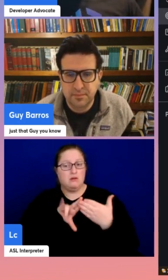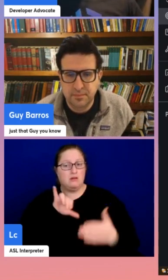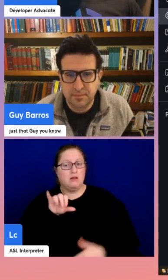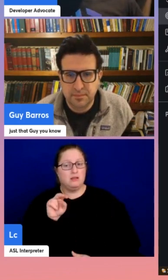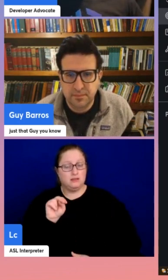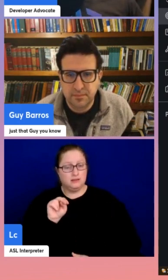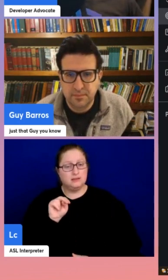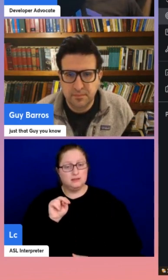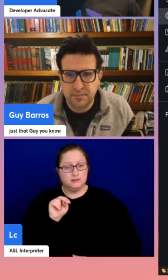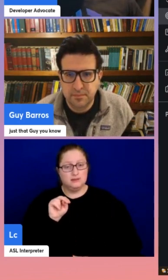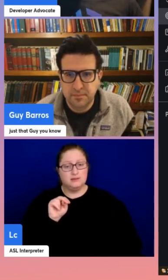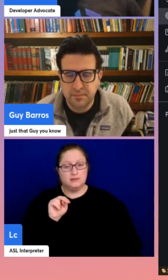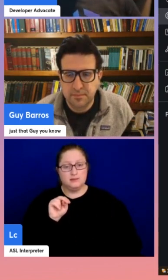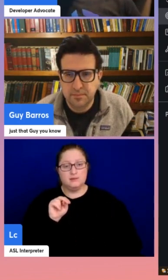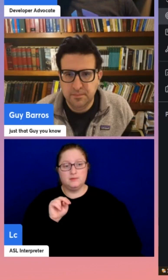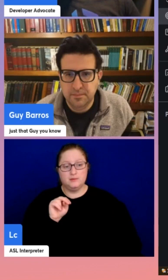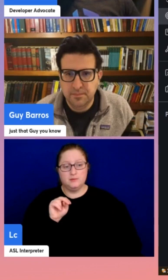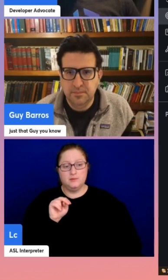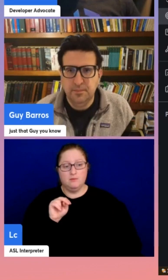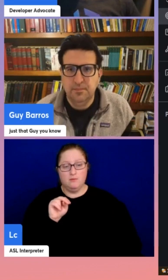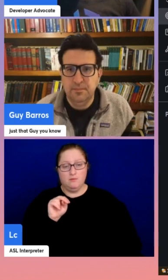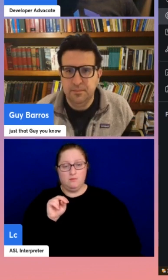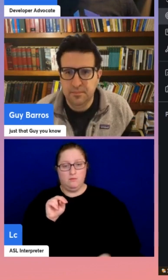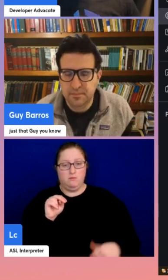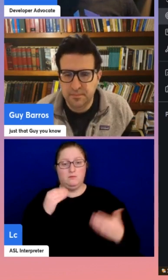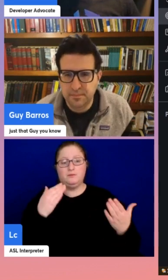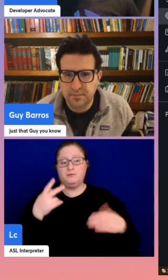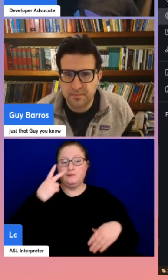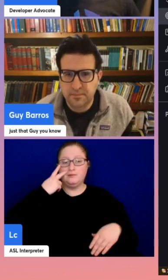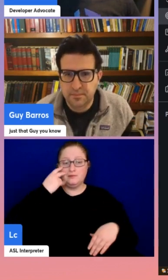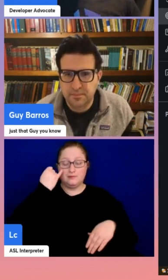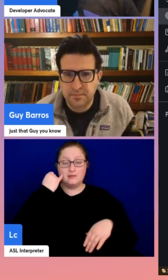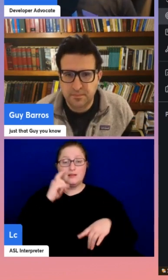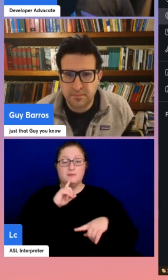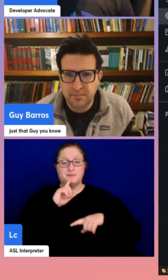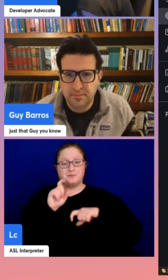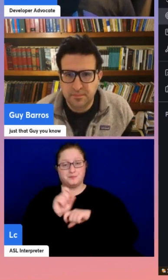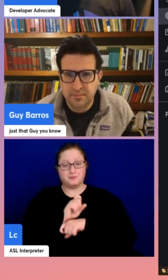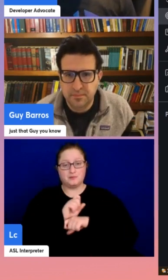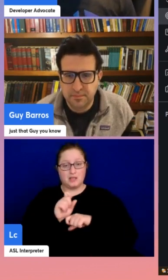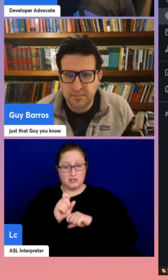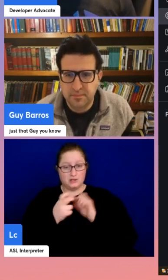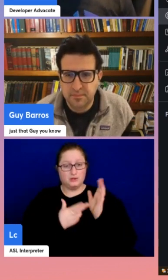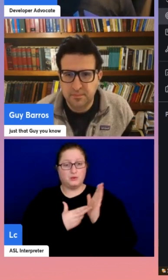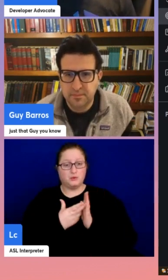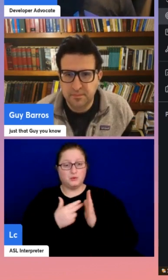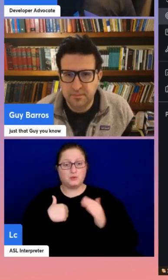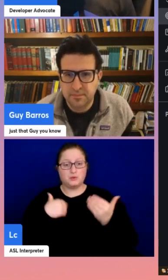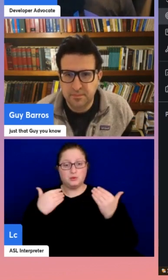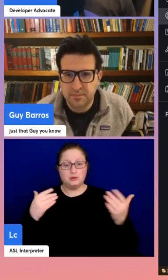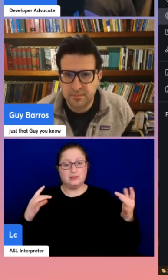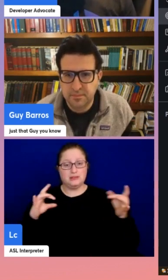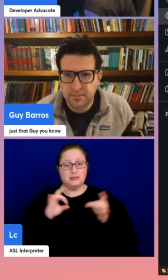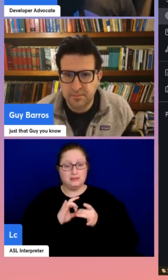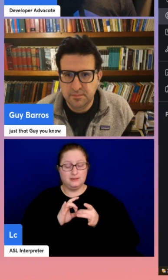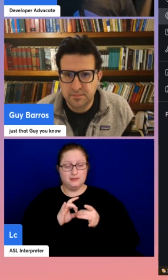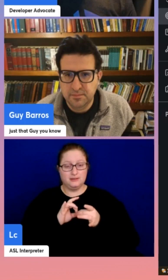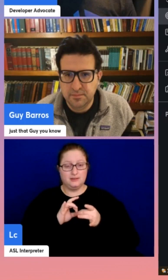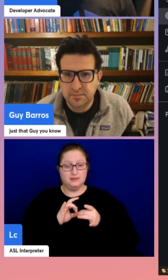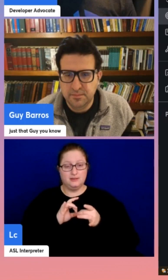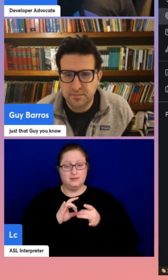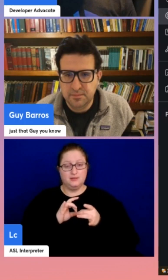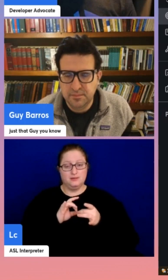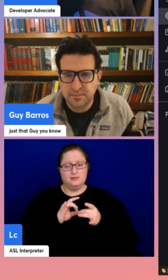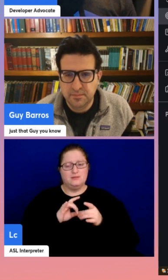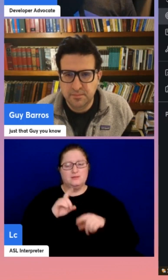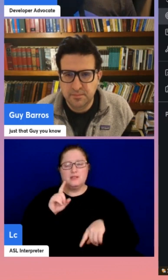So let's just see if that is actually true. So I'm going to connect here. I can